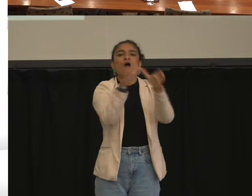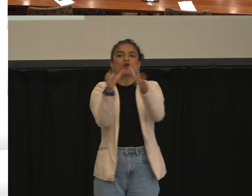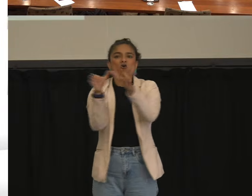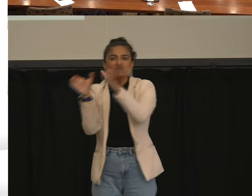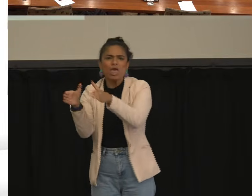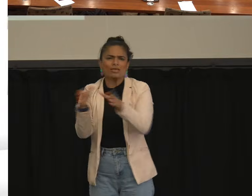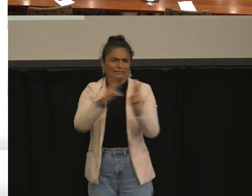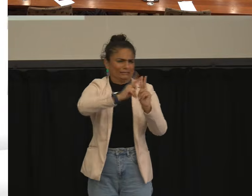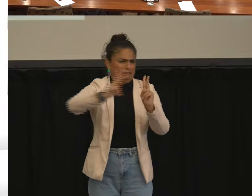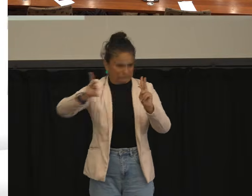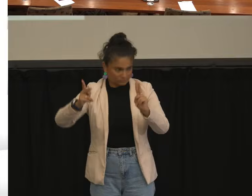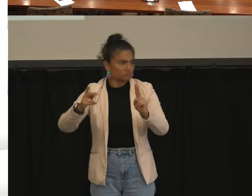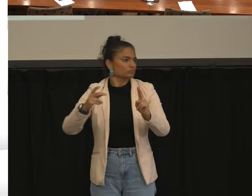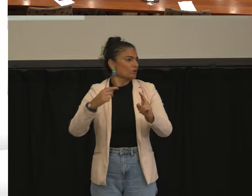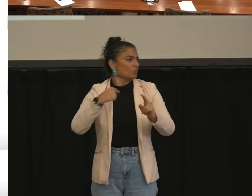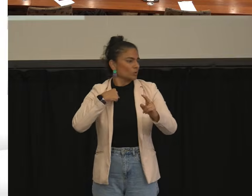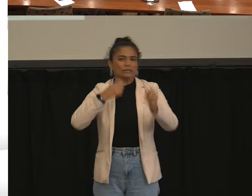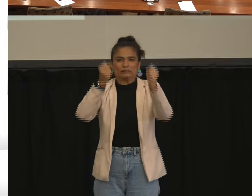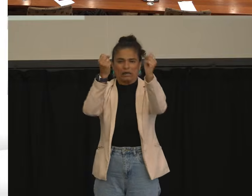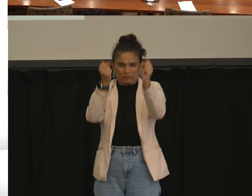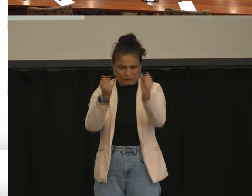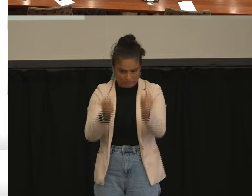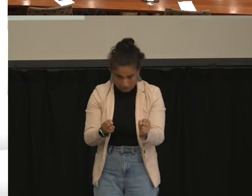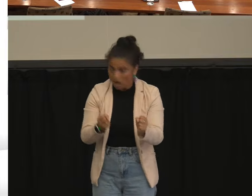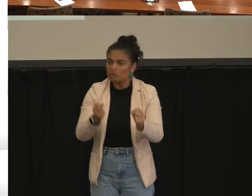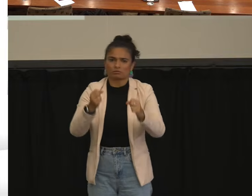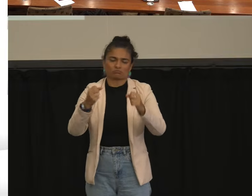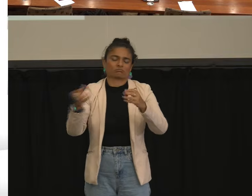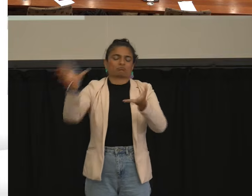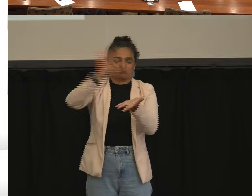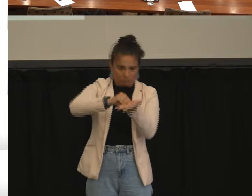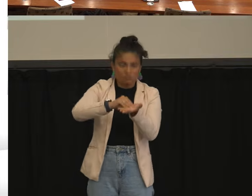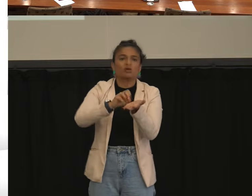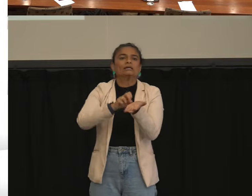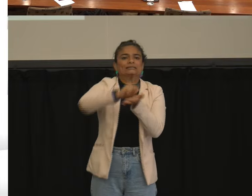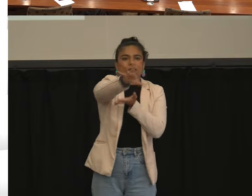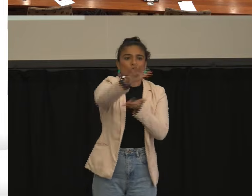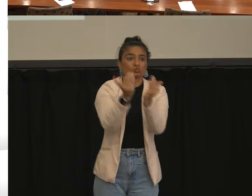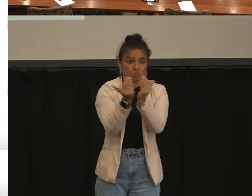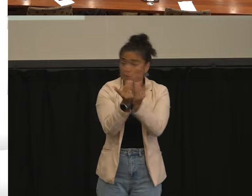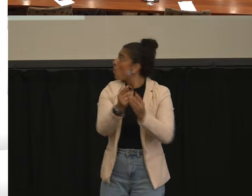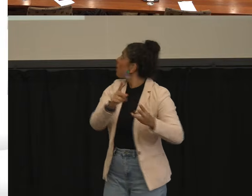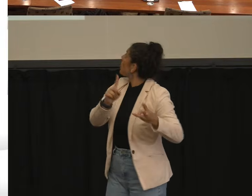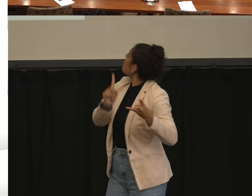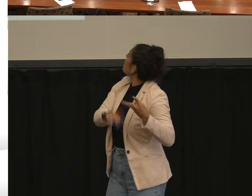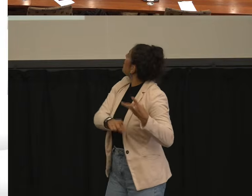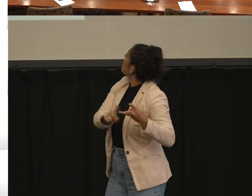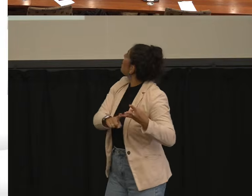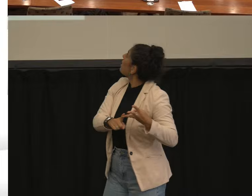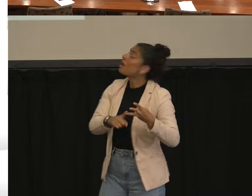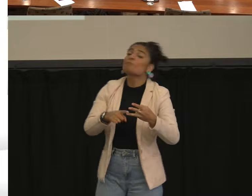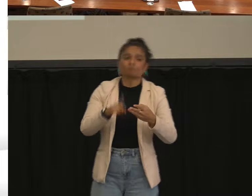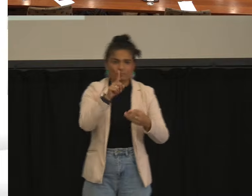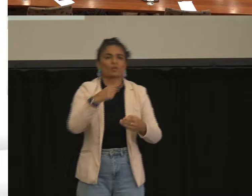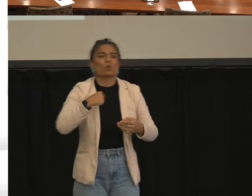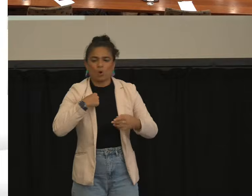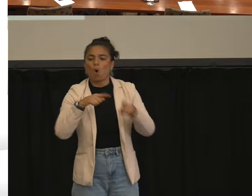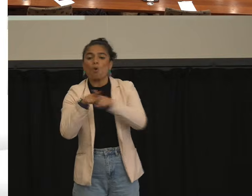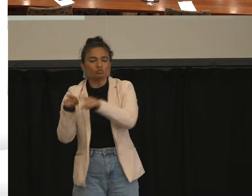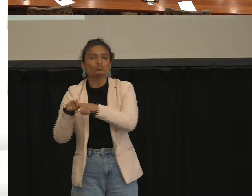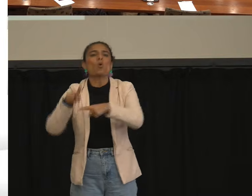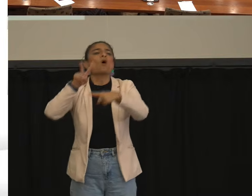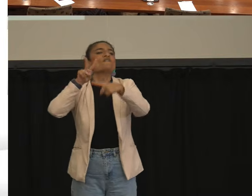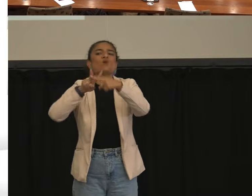With stories, we've got different categories. And so we sign the stories, we record it, etc., and we would then send that